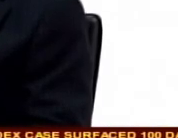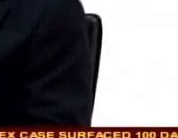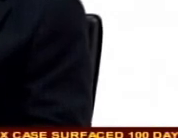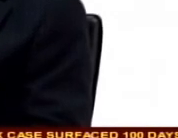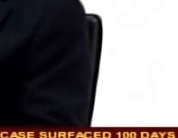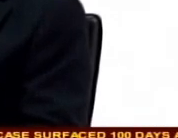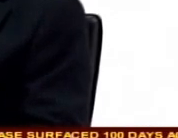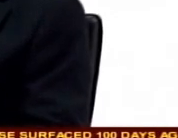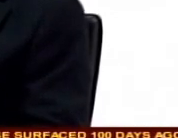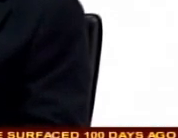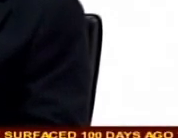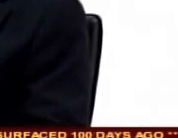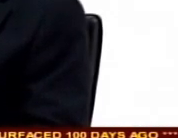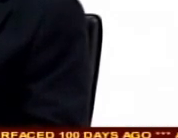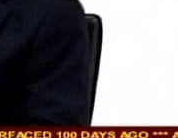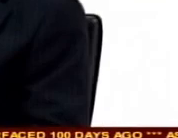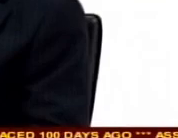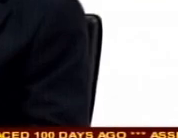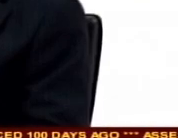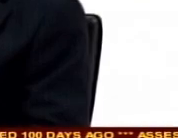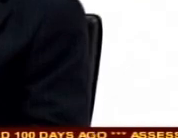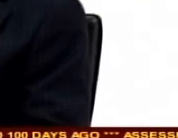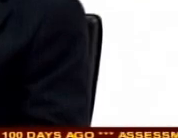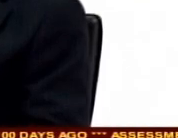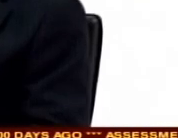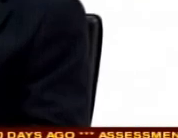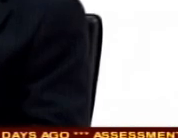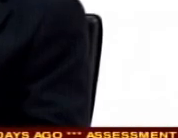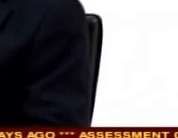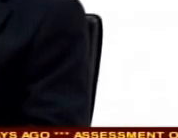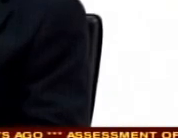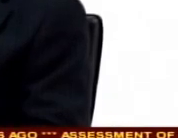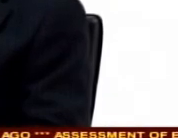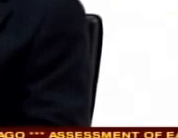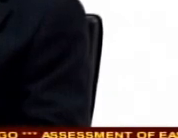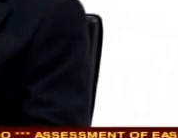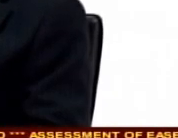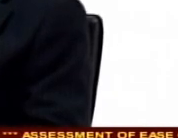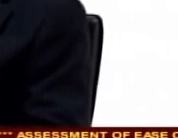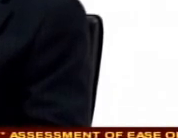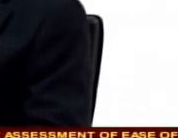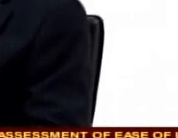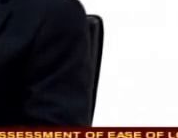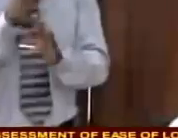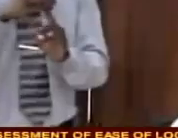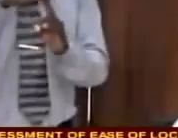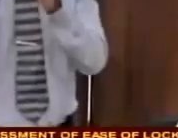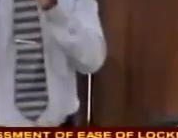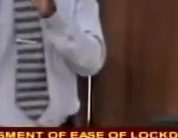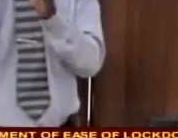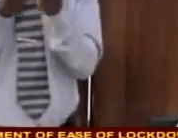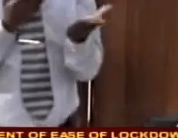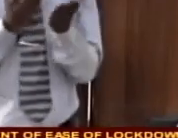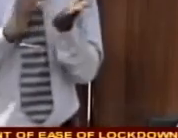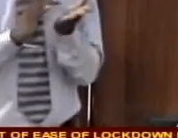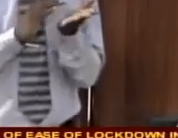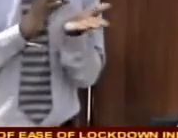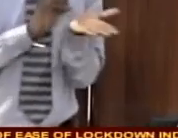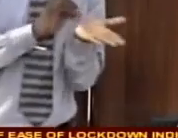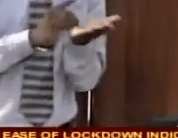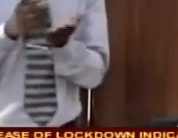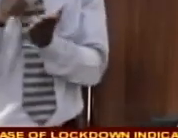saying this curfew has no exemption. It doesn't matter if you are a medical doctor or a journalist, you're not allowed to